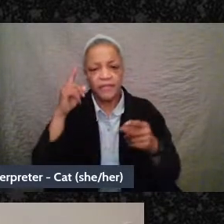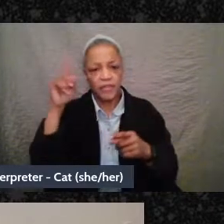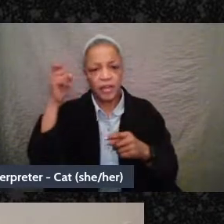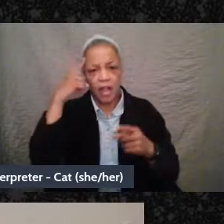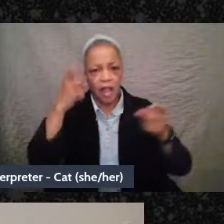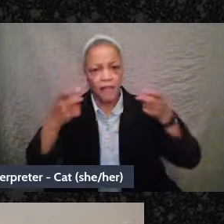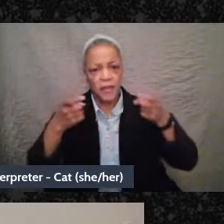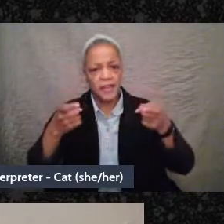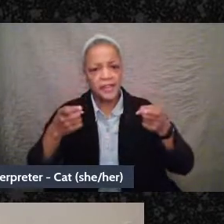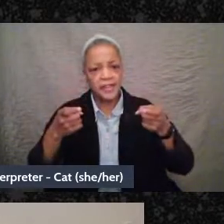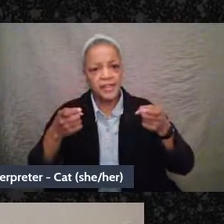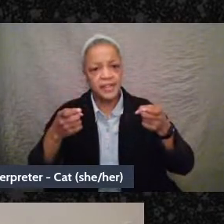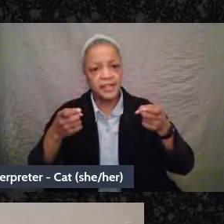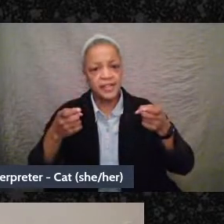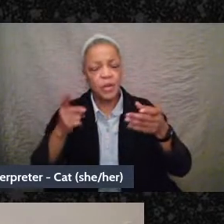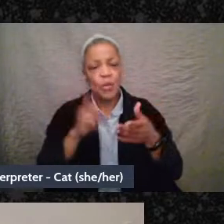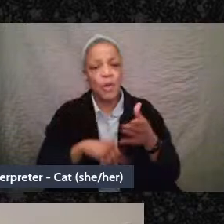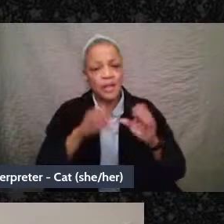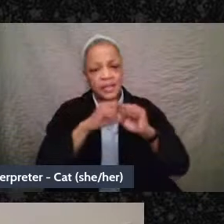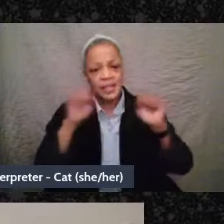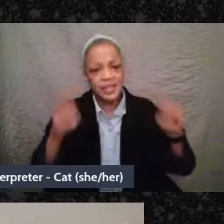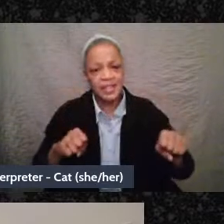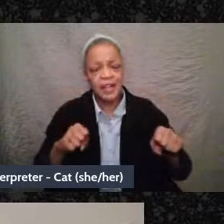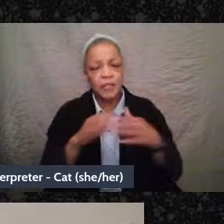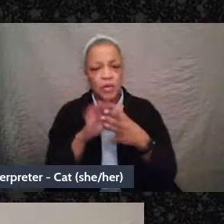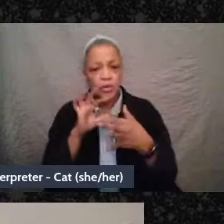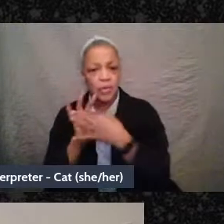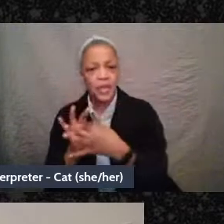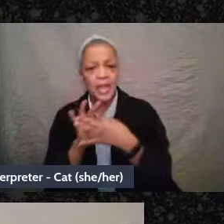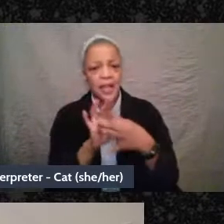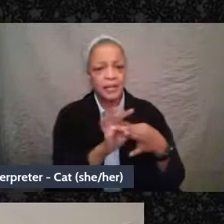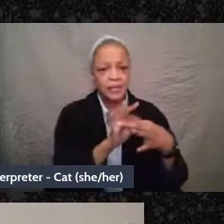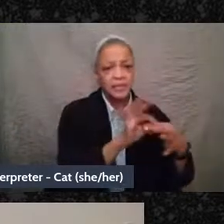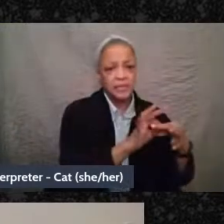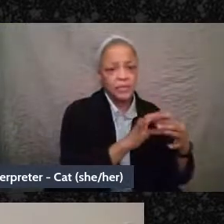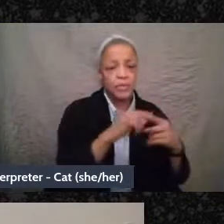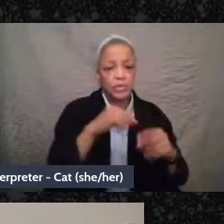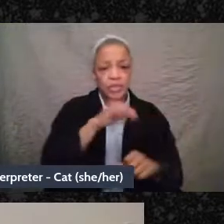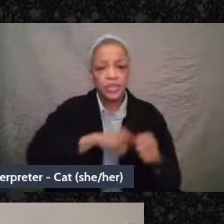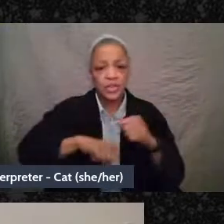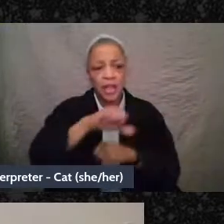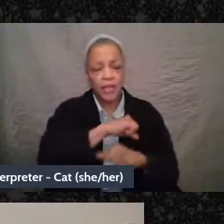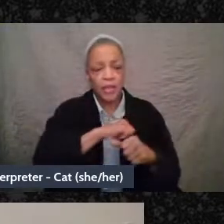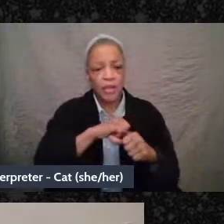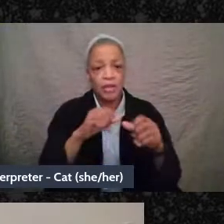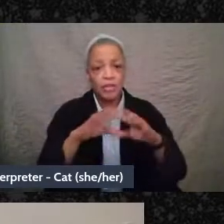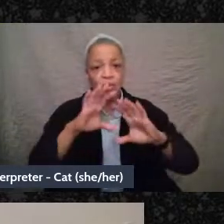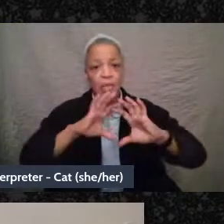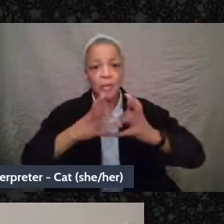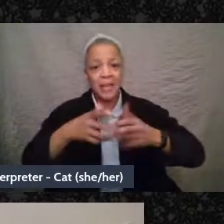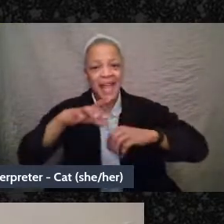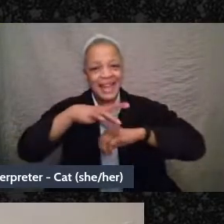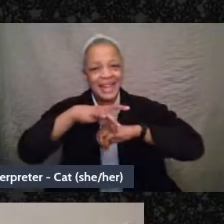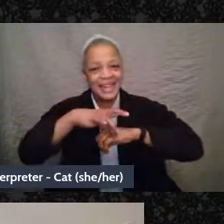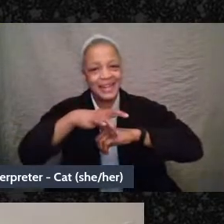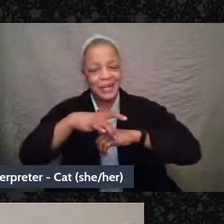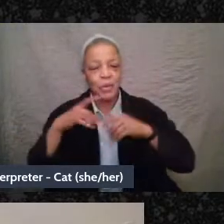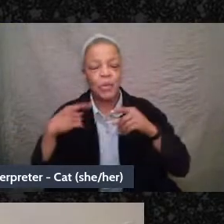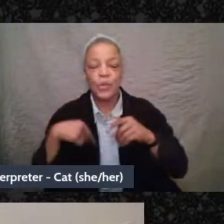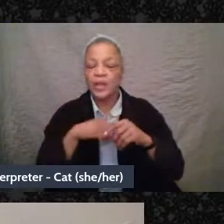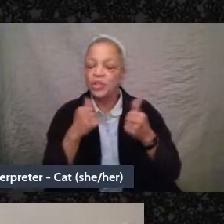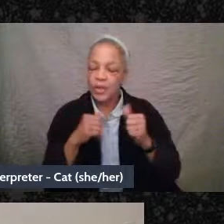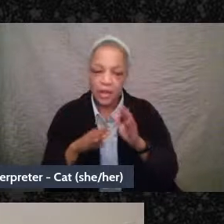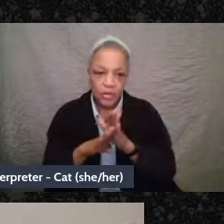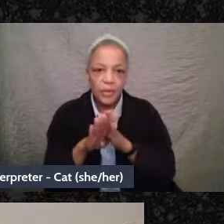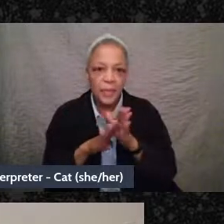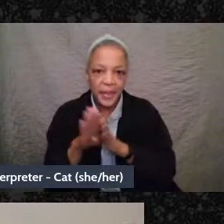kinds of ways of relating to each other and to the planet we are trying to build. And that requires us